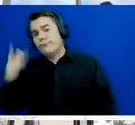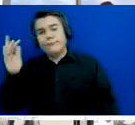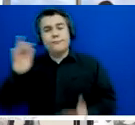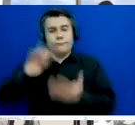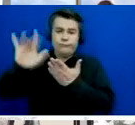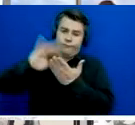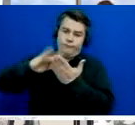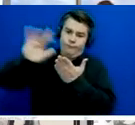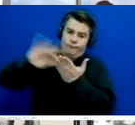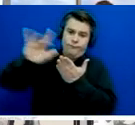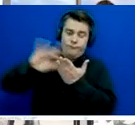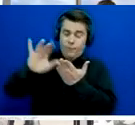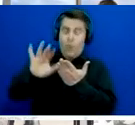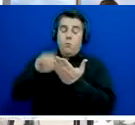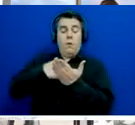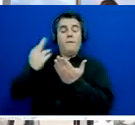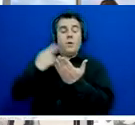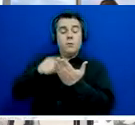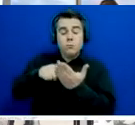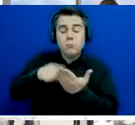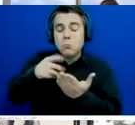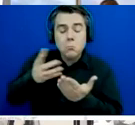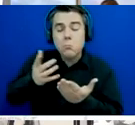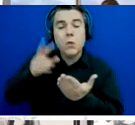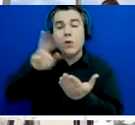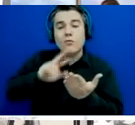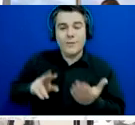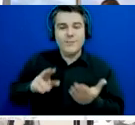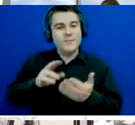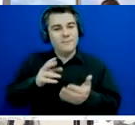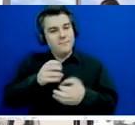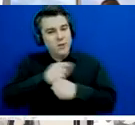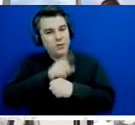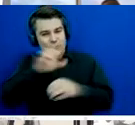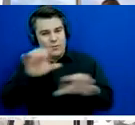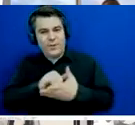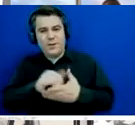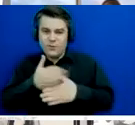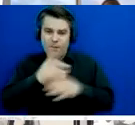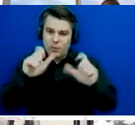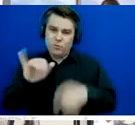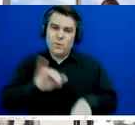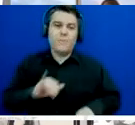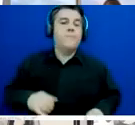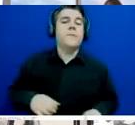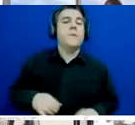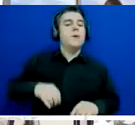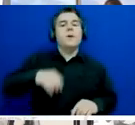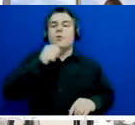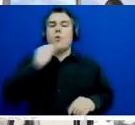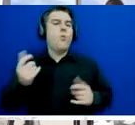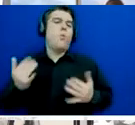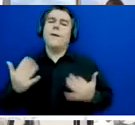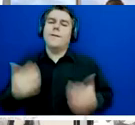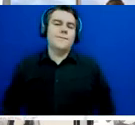oh, hey, there's my friend. So make sure you do that as well. Yeah, absolutely. And don't wait.